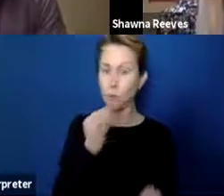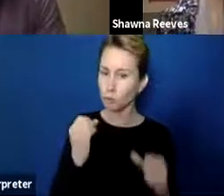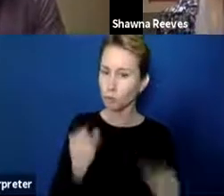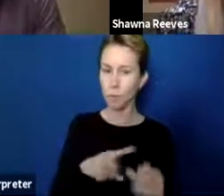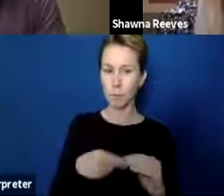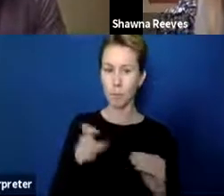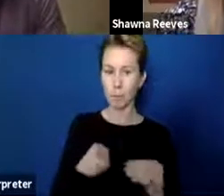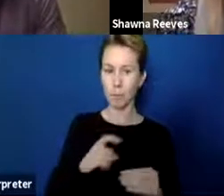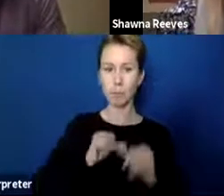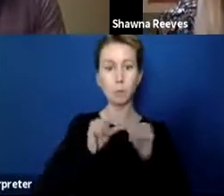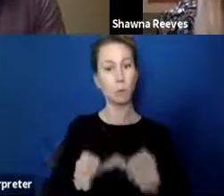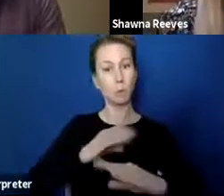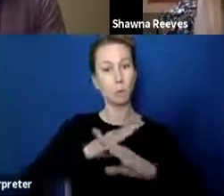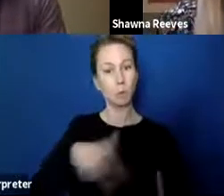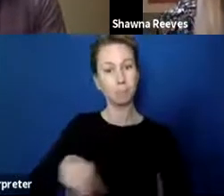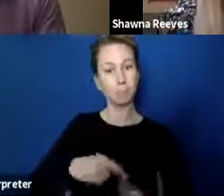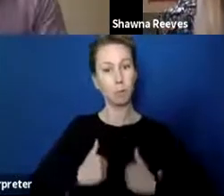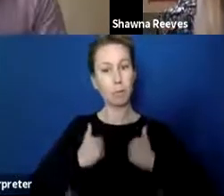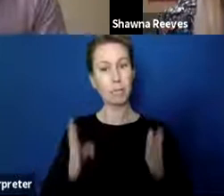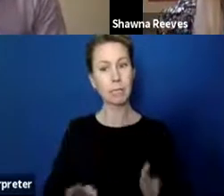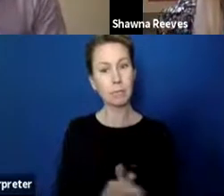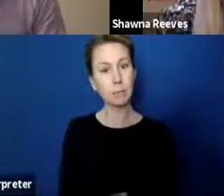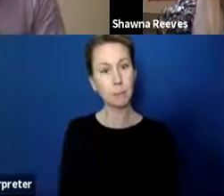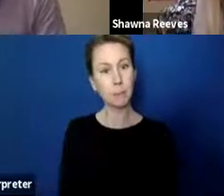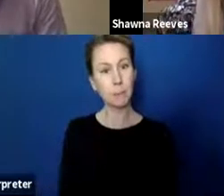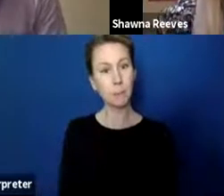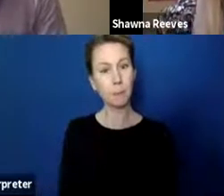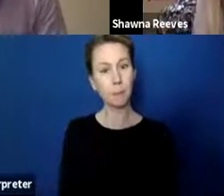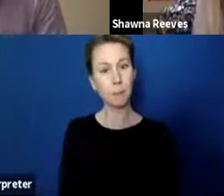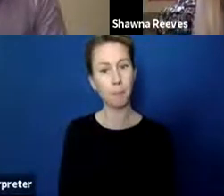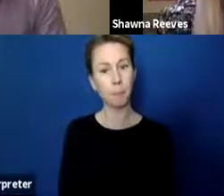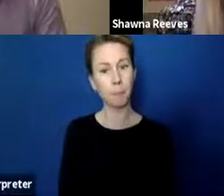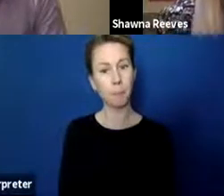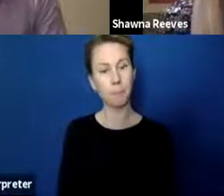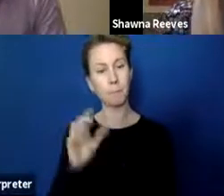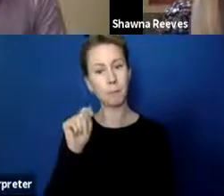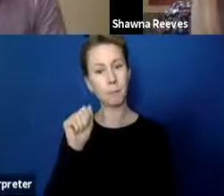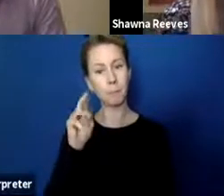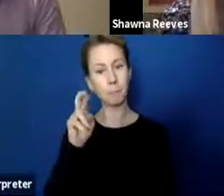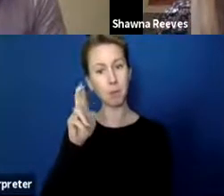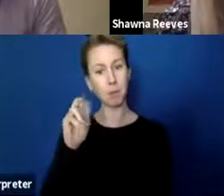comes in. But we still feel there's more neglect going on.